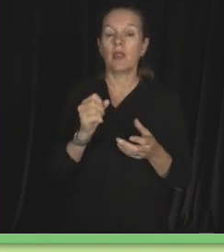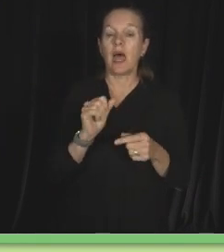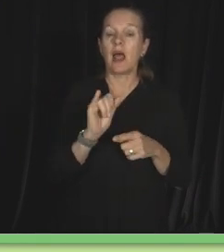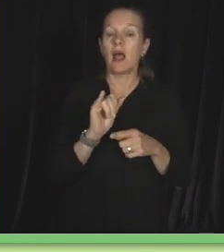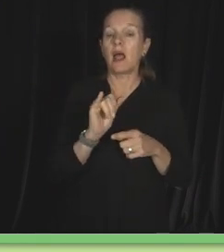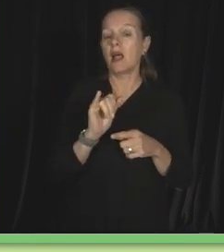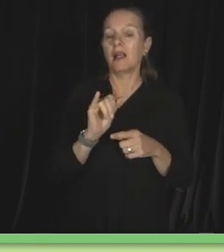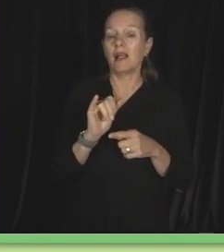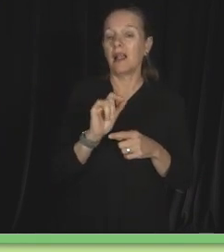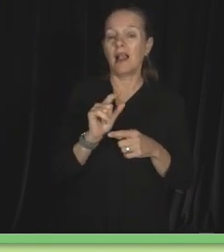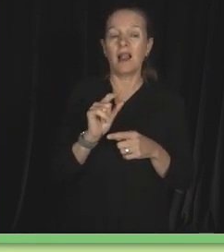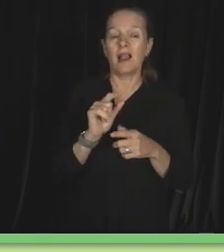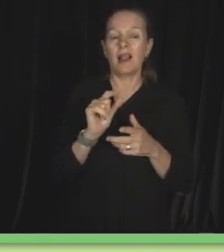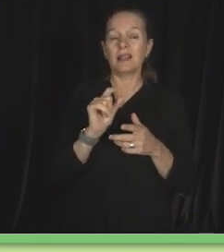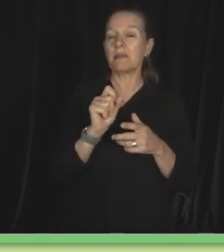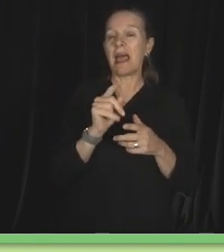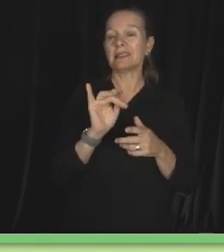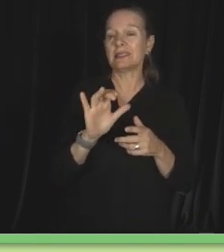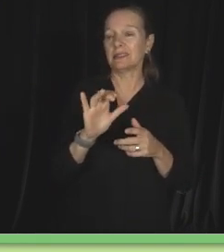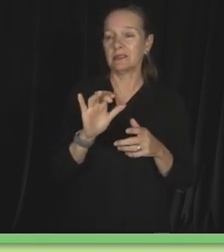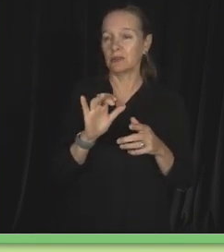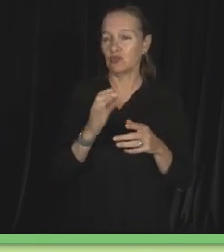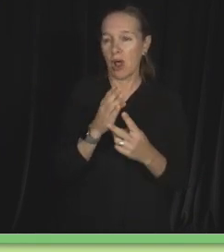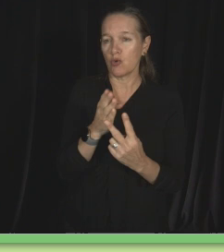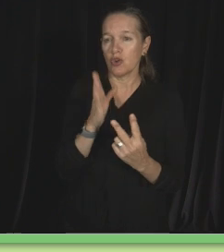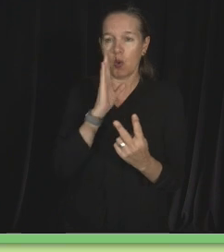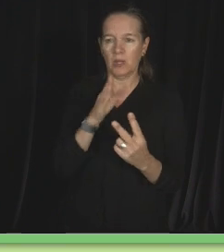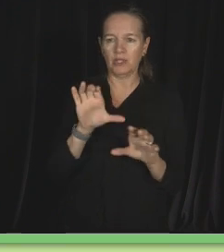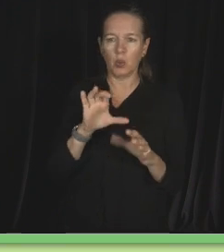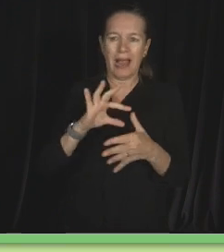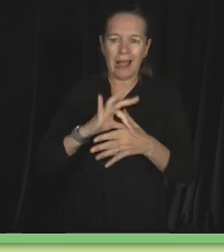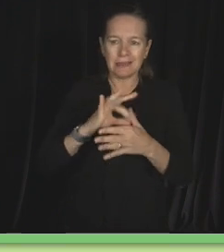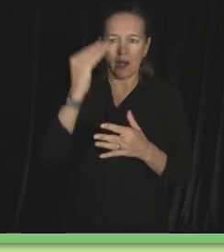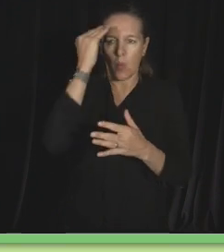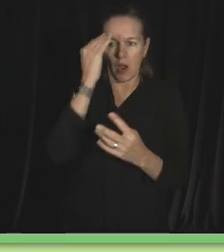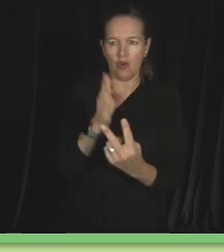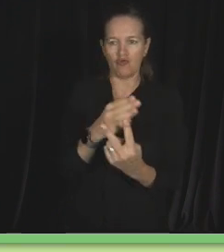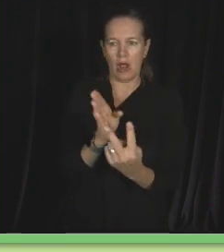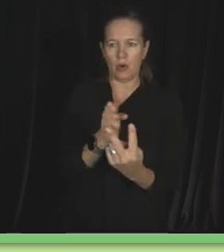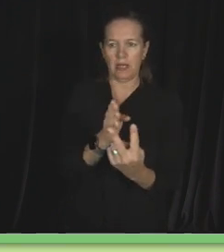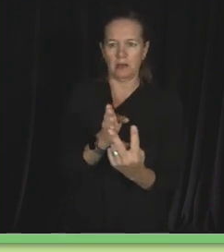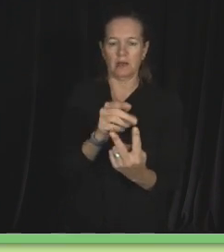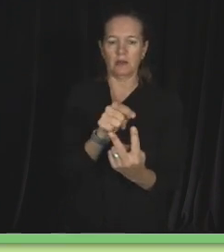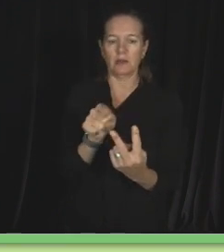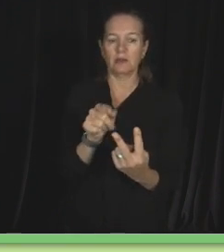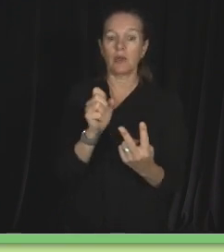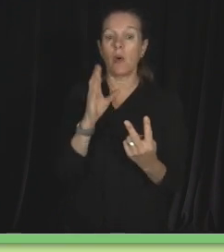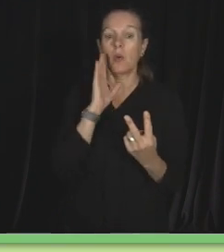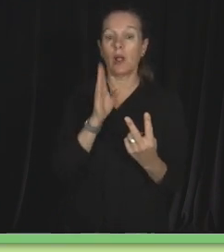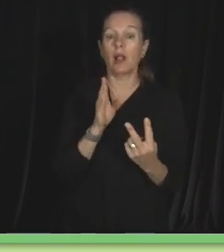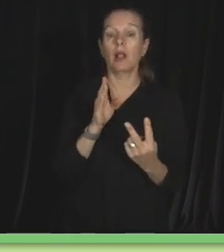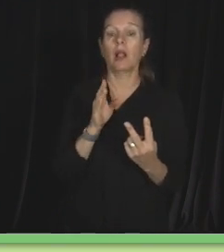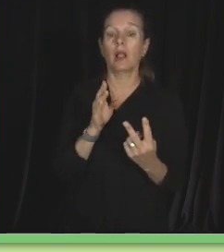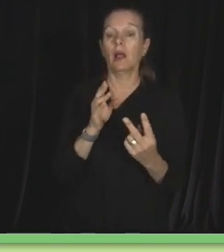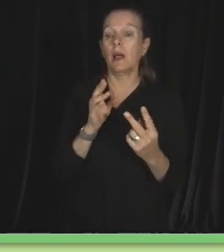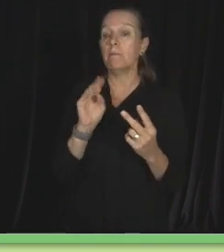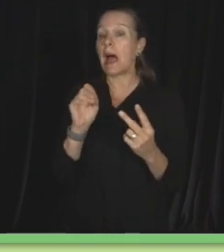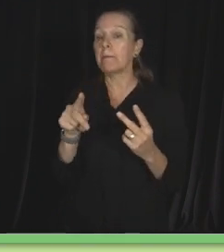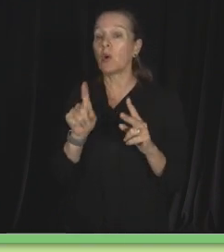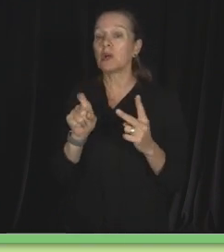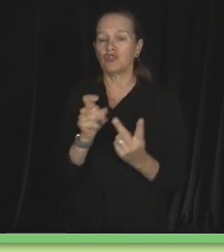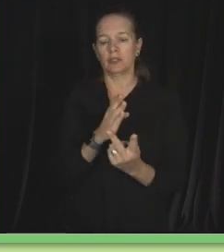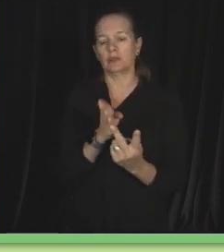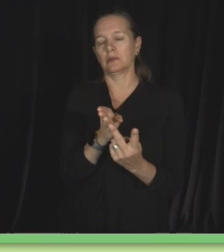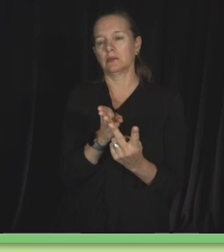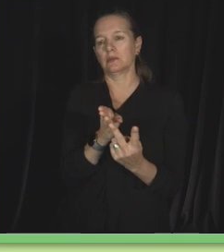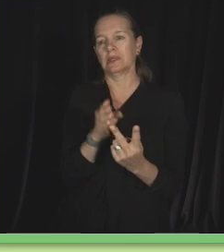essentially does content-aware routing. So in this case, we're going to be forwarding math questions to DeepSeek and all other